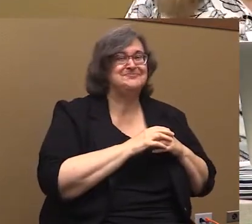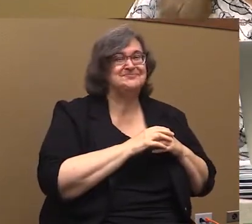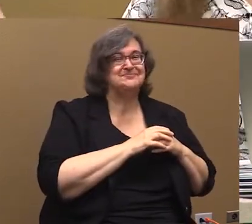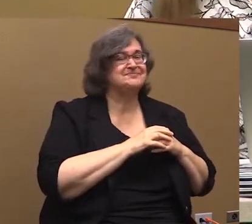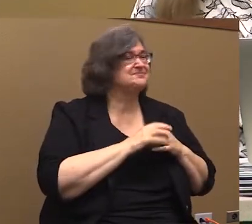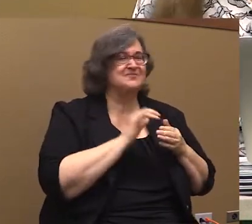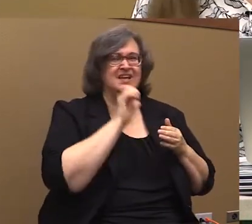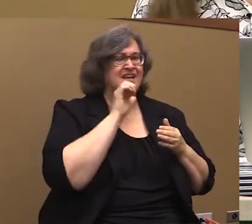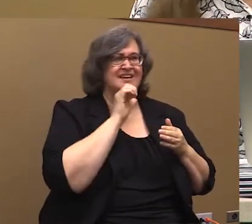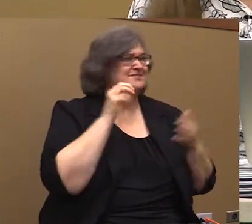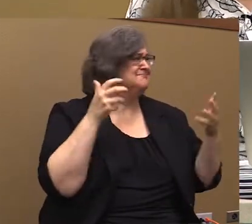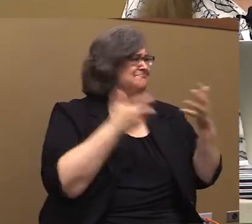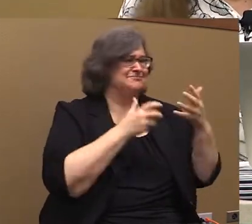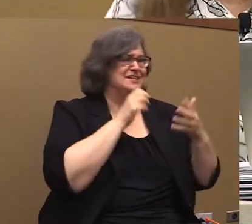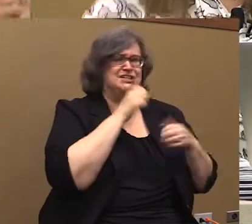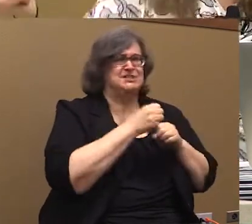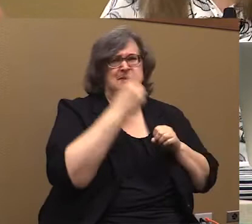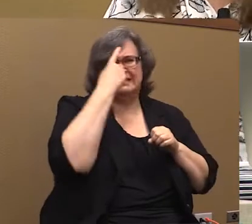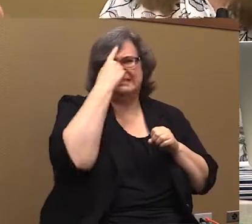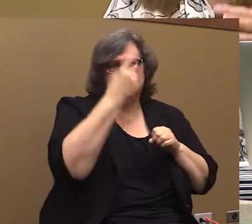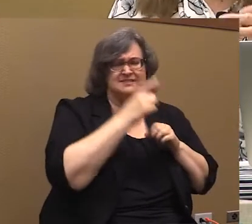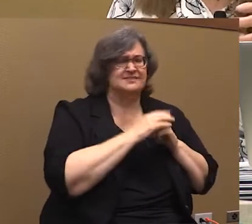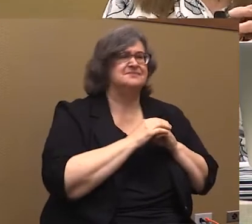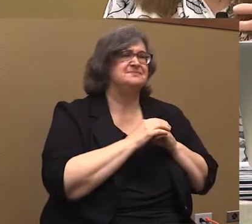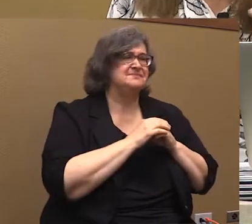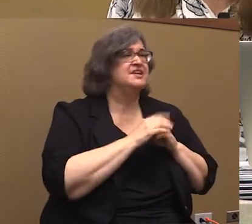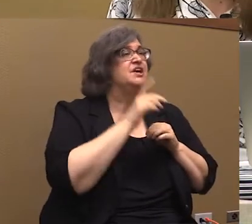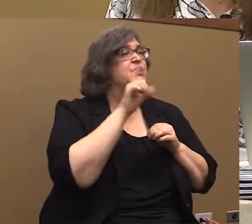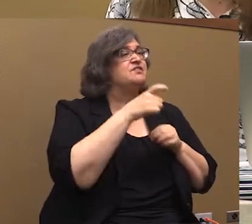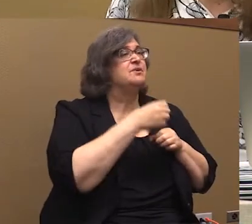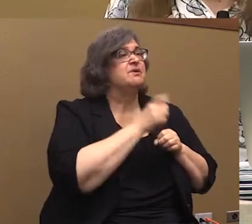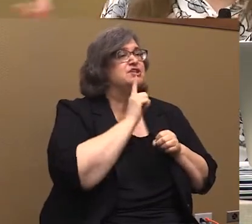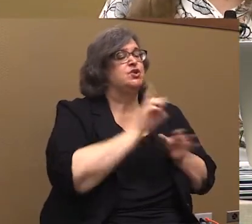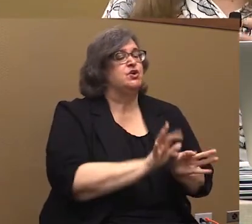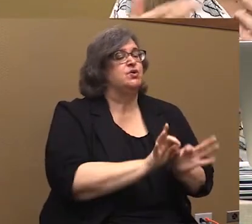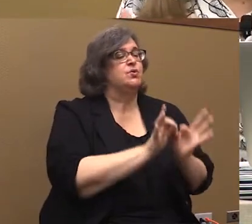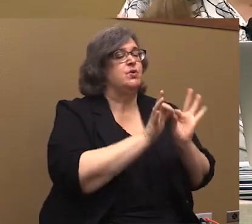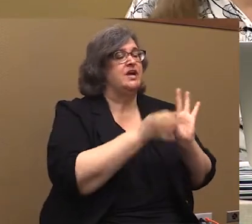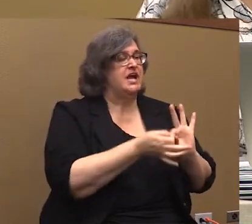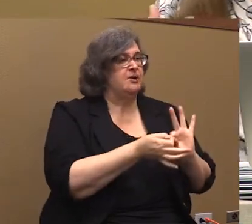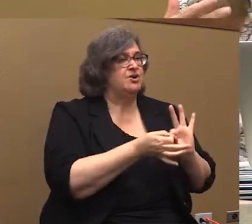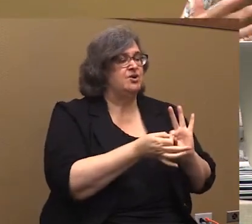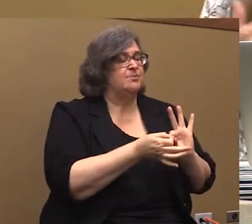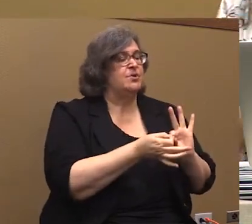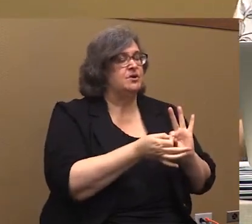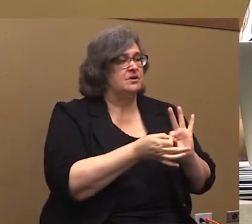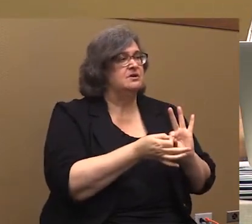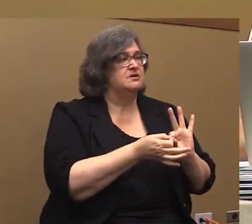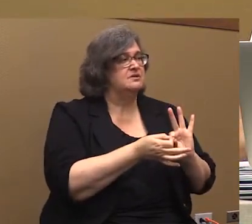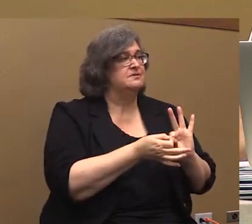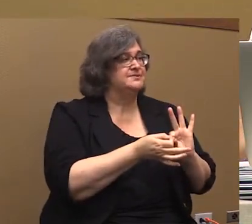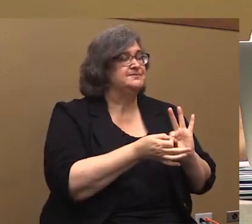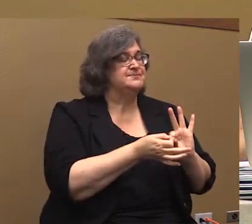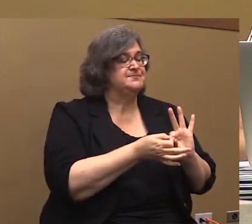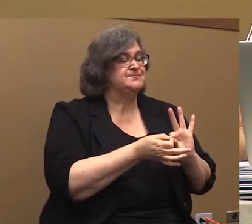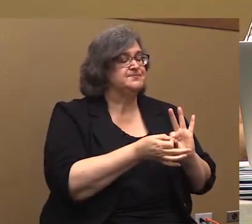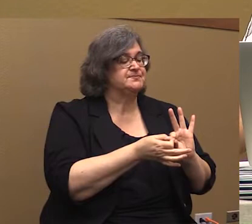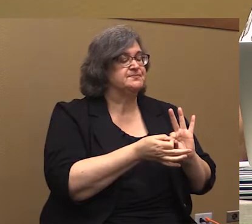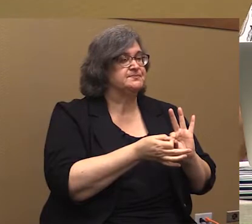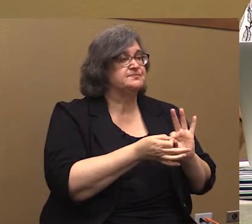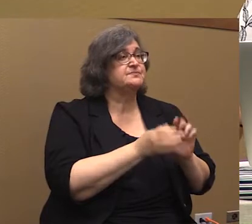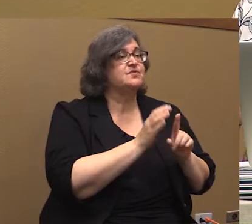and she's mad about it. And so that doesn't make sense. So we need to be sure to